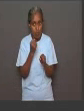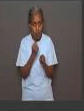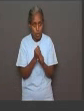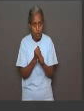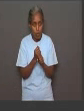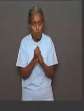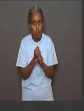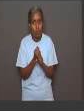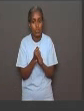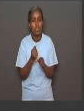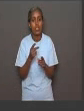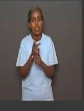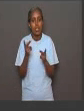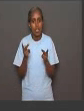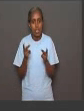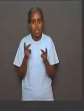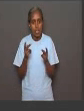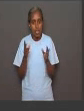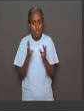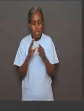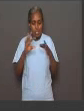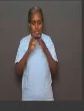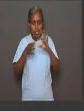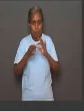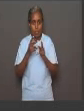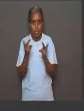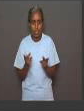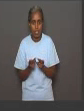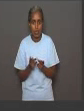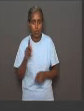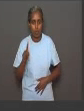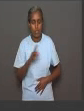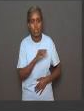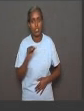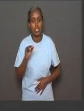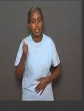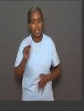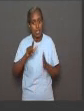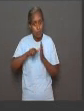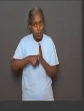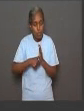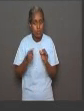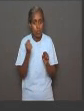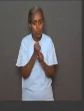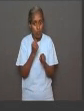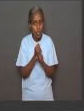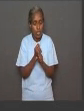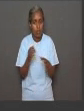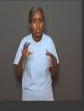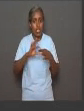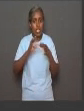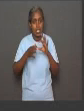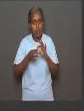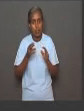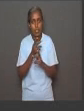work on assembly line 1 and 10 minutes of work on assembly